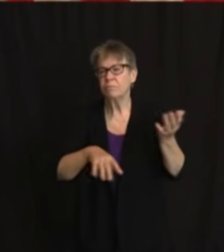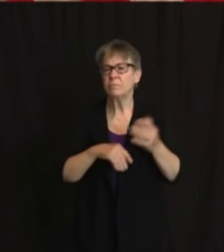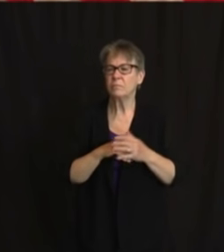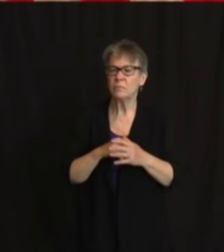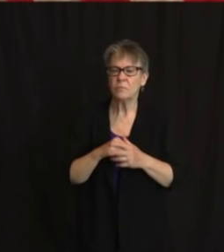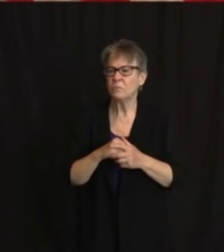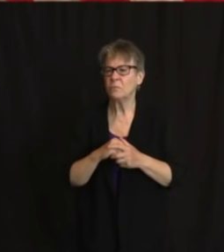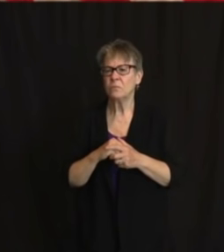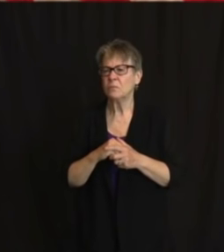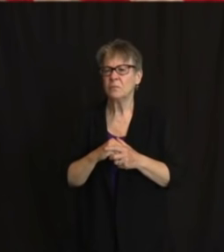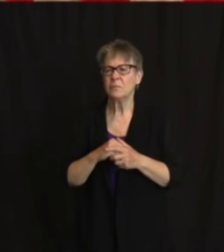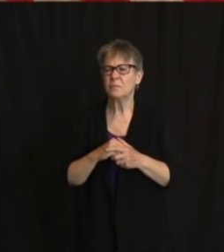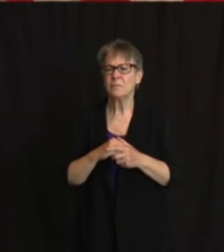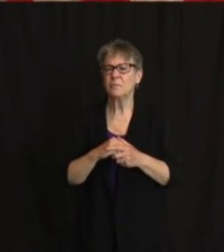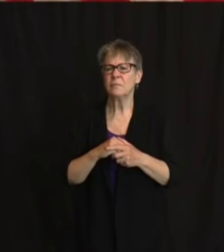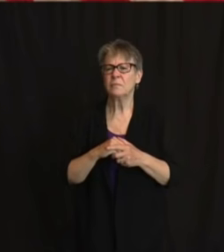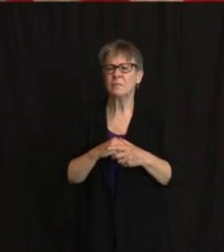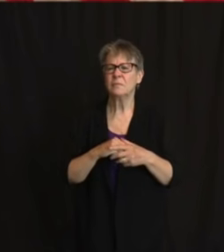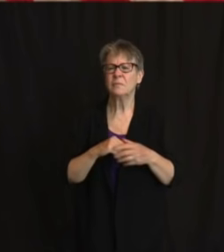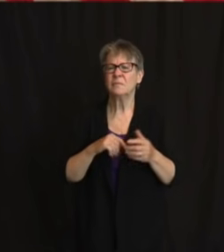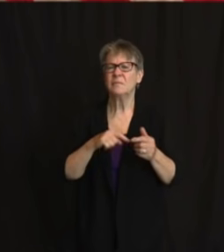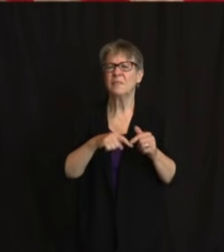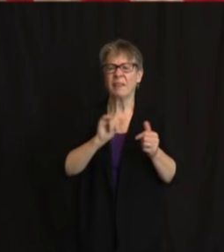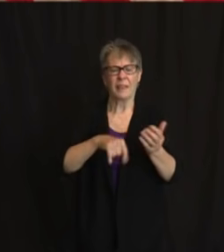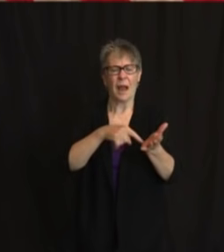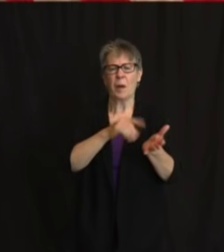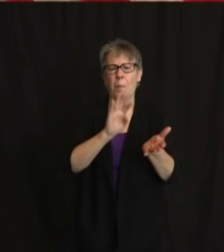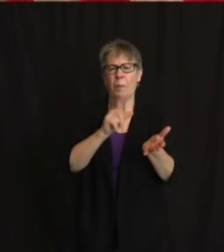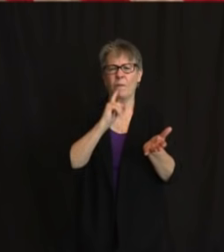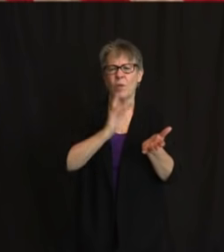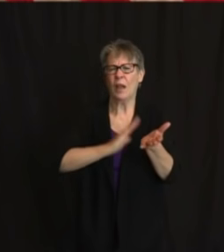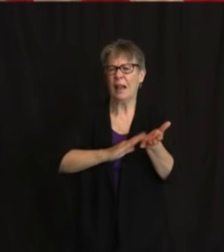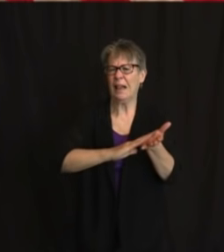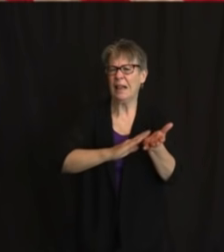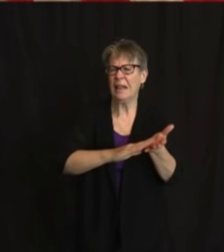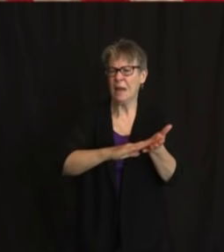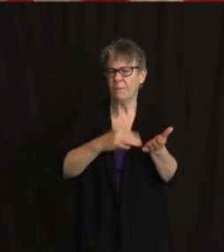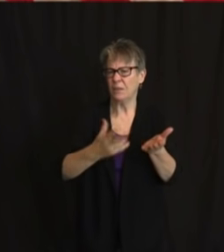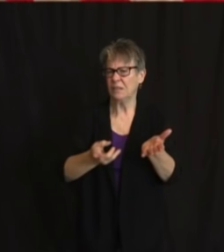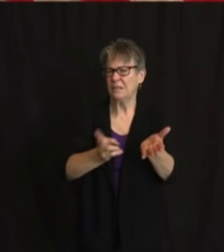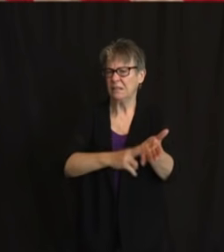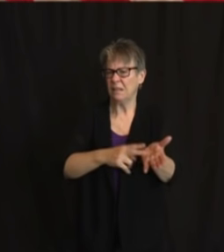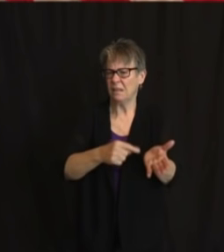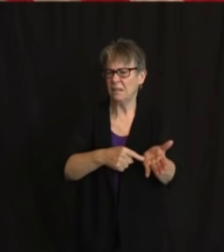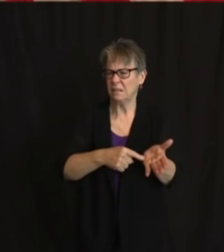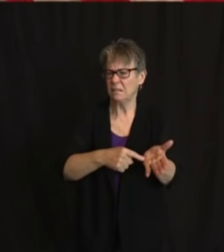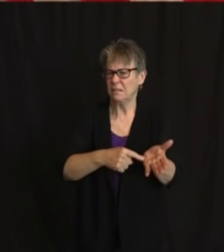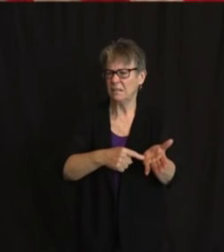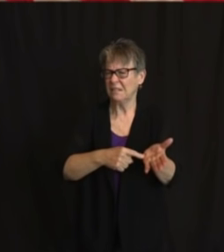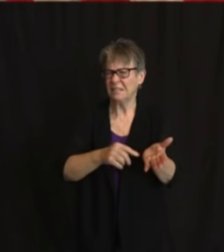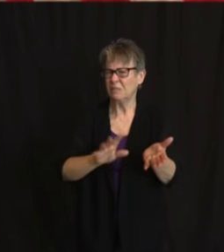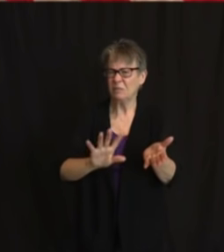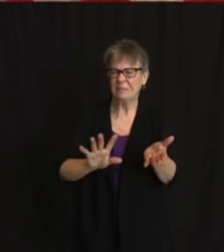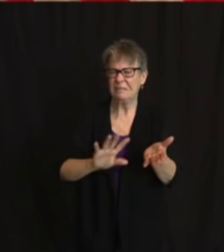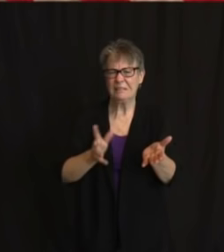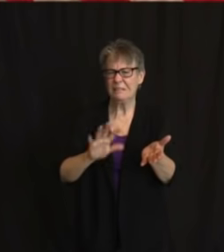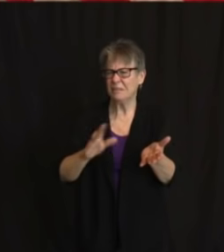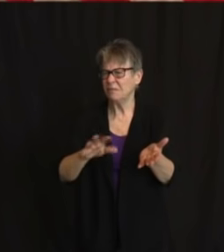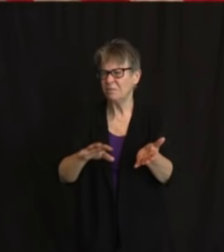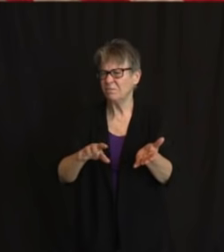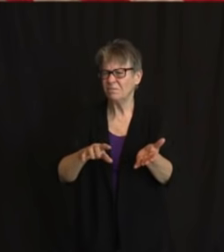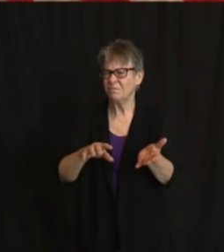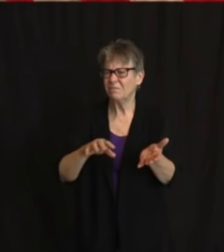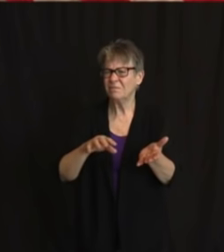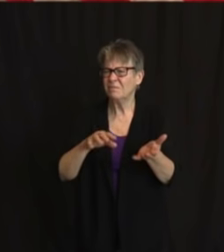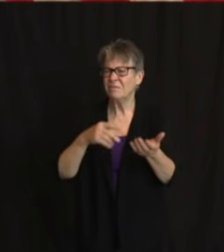signed, so that these were no longer the gating reality. We had already worked with the